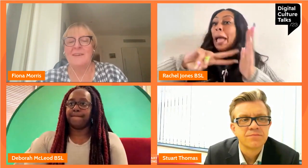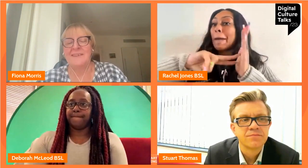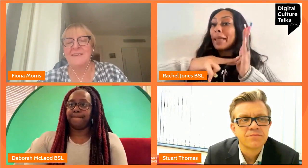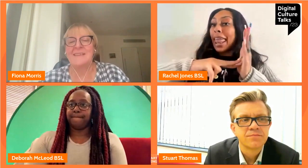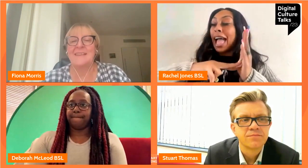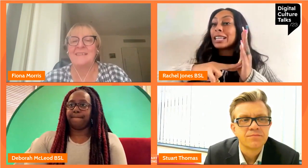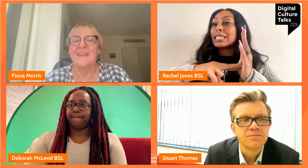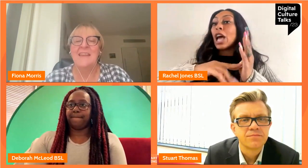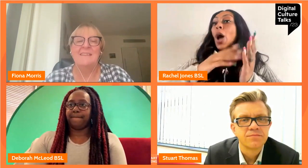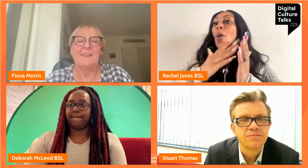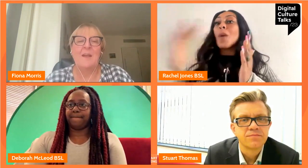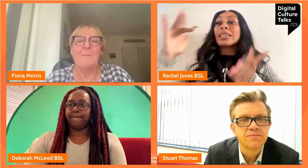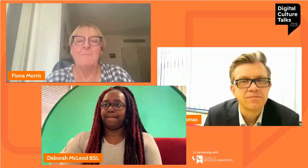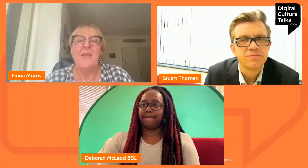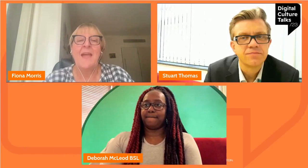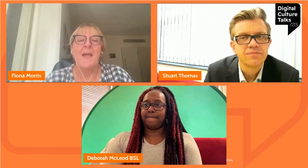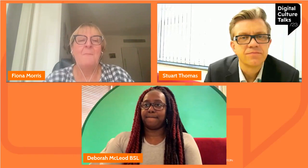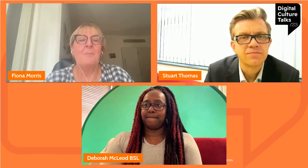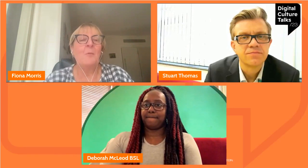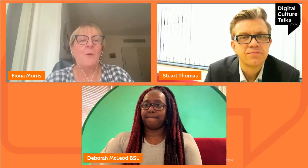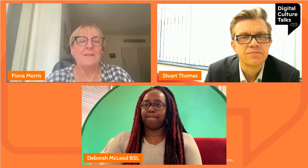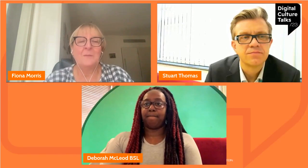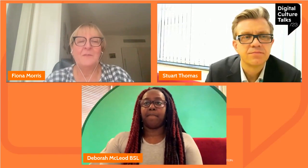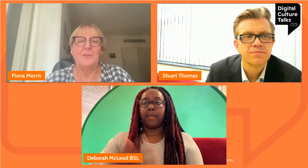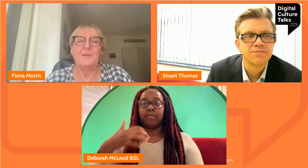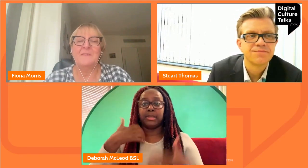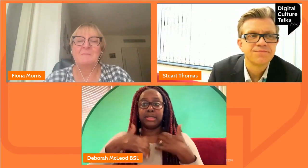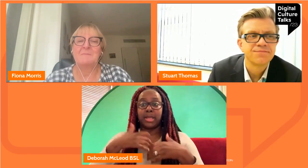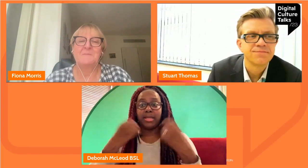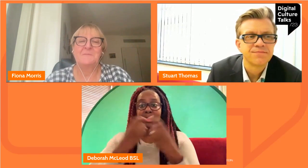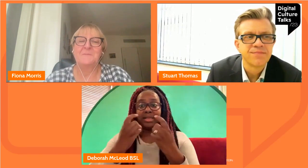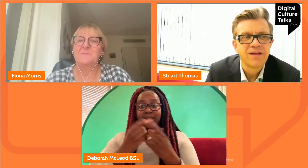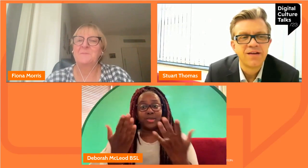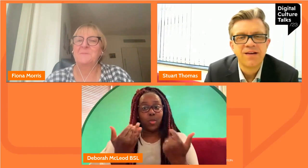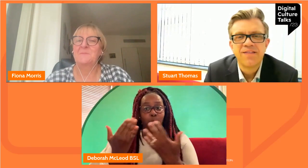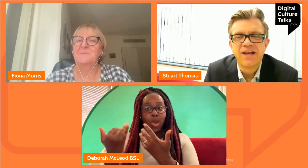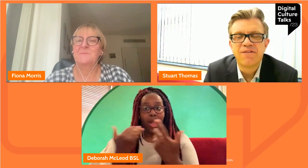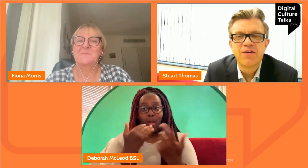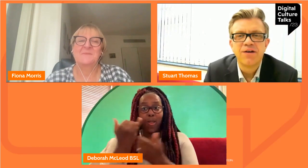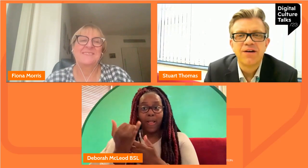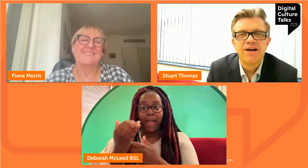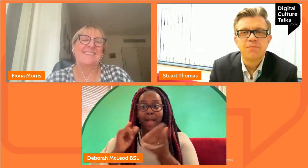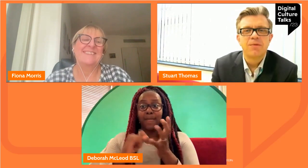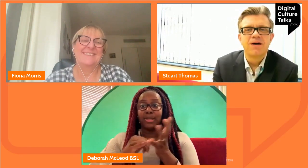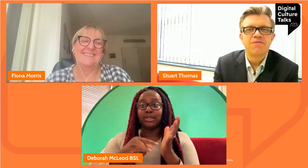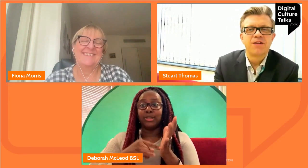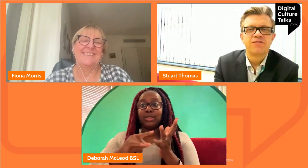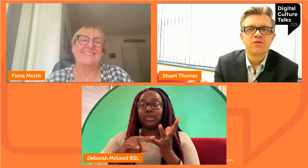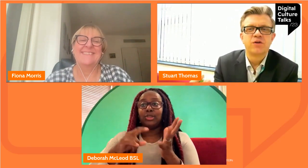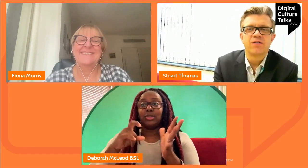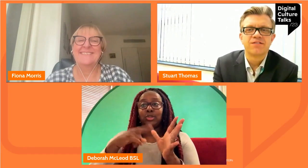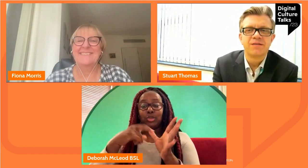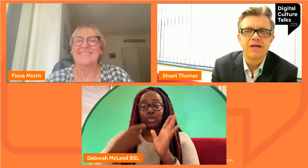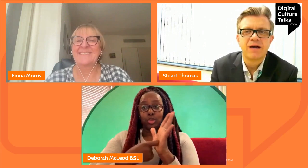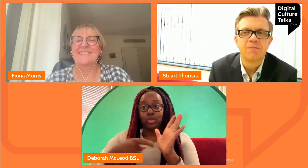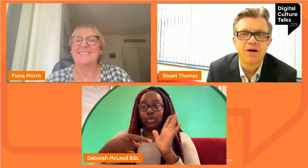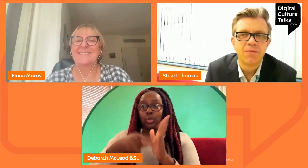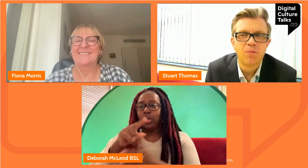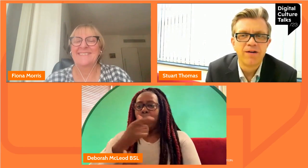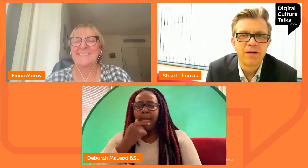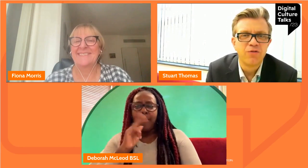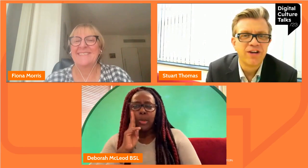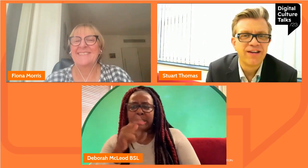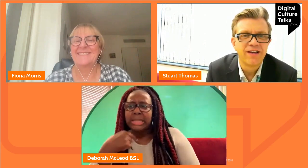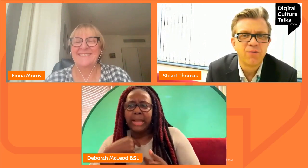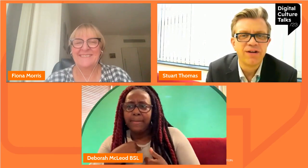lots of very exciting things to come um but welcome stuart thank you fiona um and for those who can't see me um